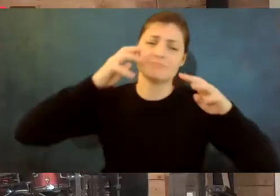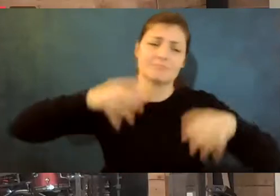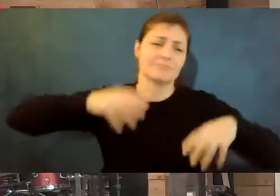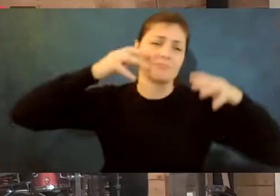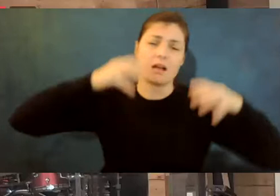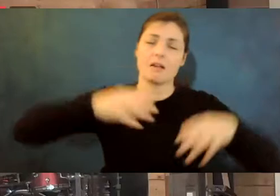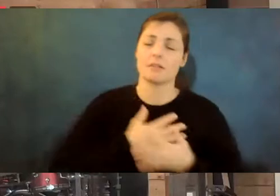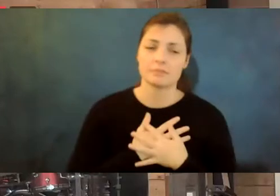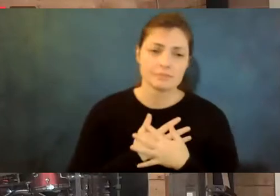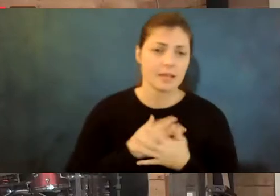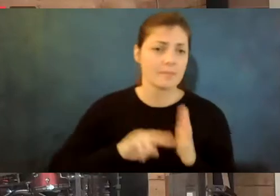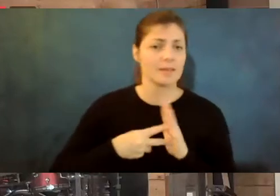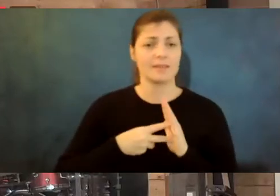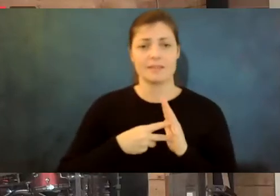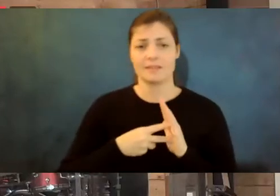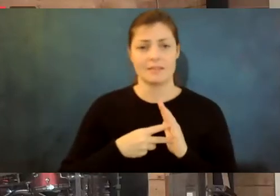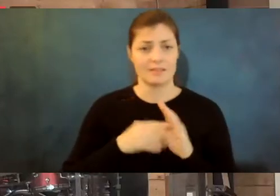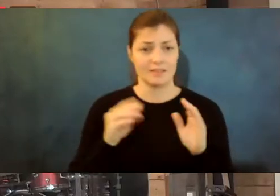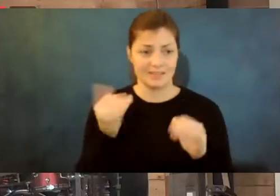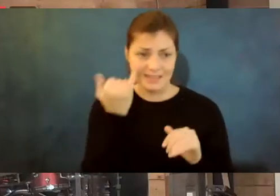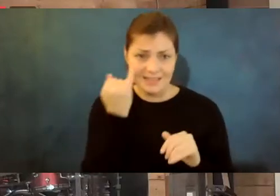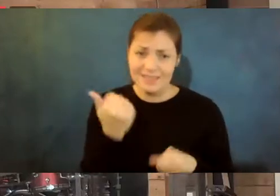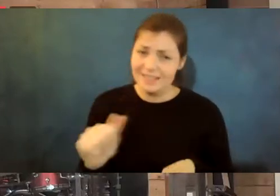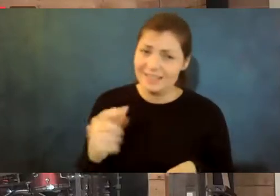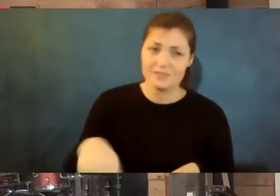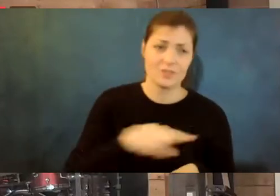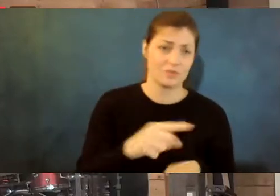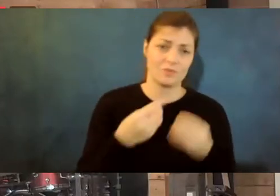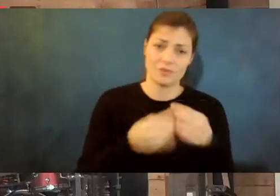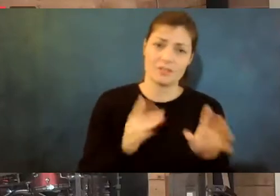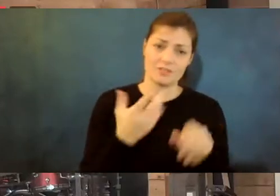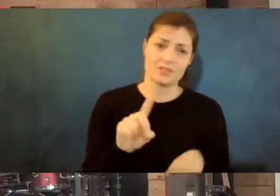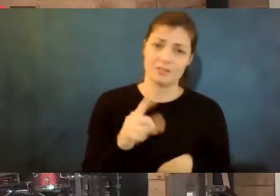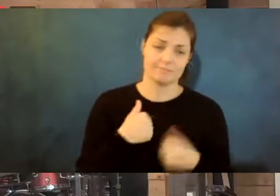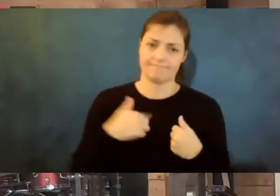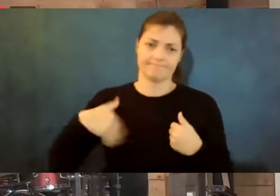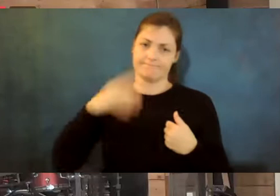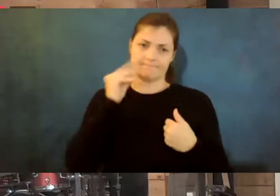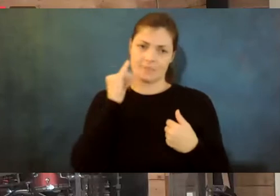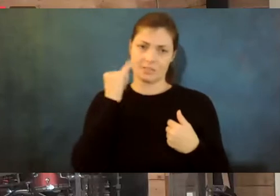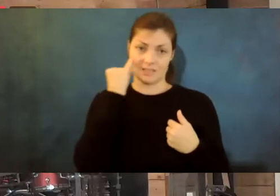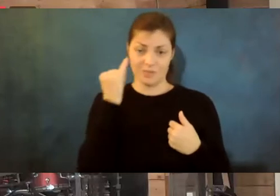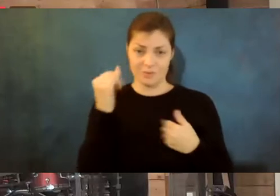mean, anyone in here that's ever lost a child, I haven't, but if you're around somebody that has, it's just